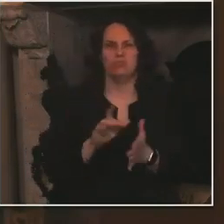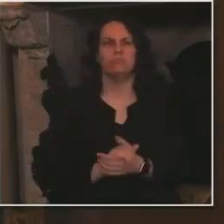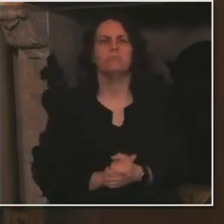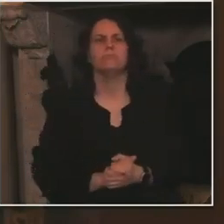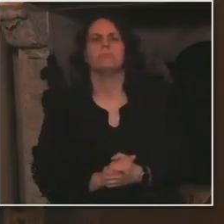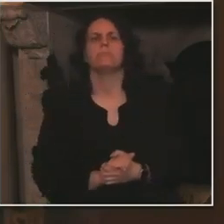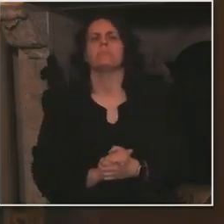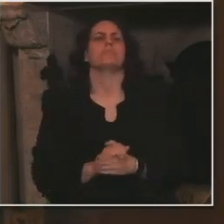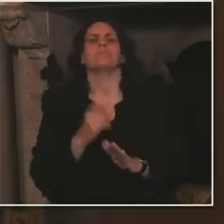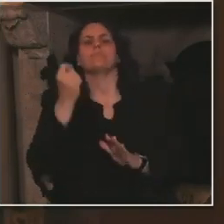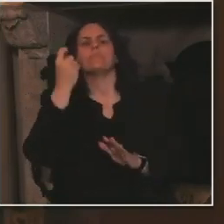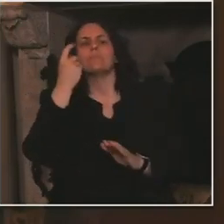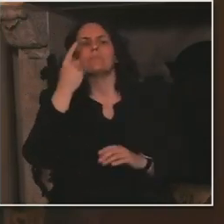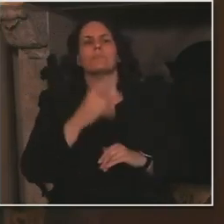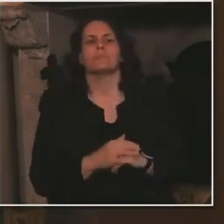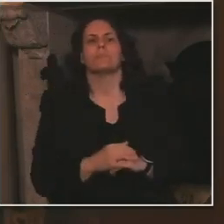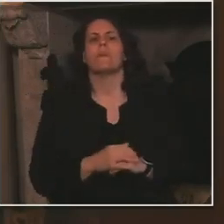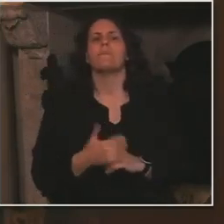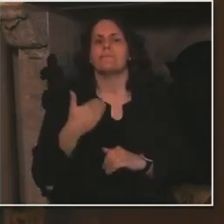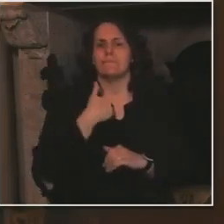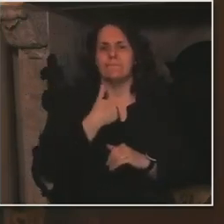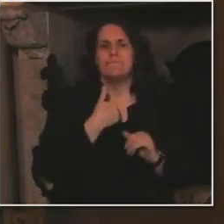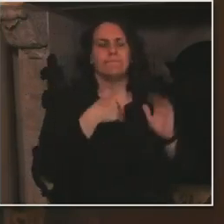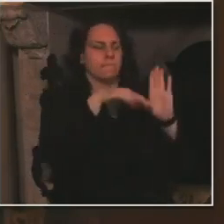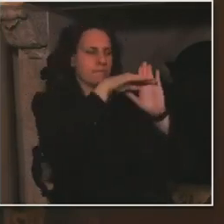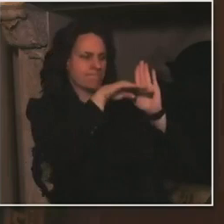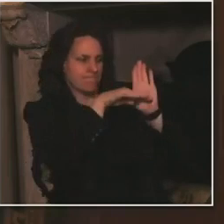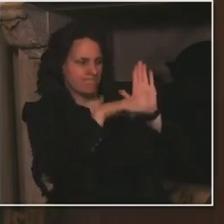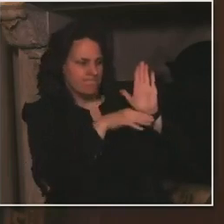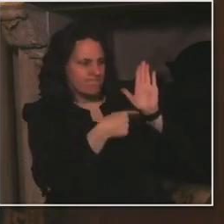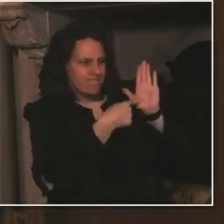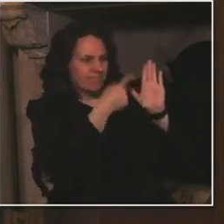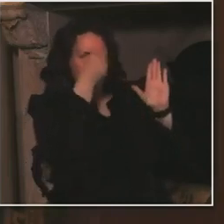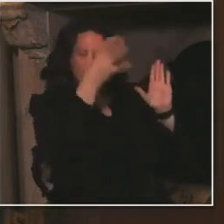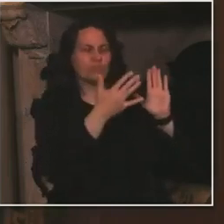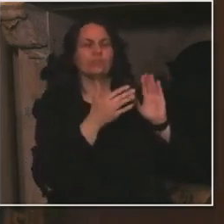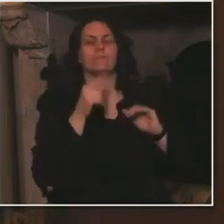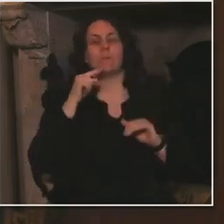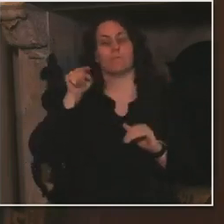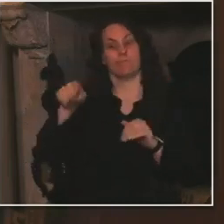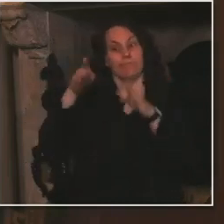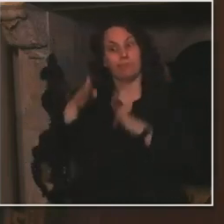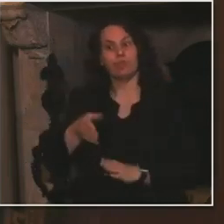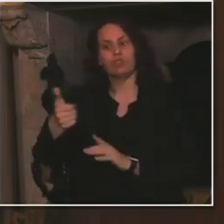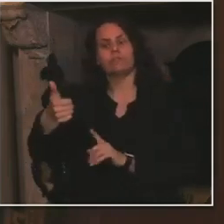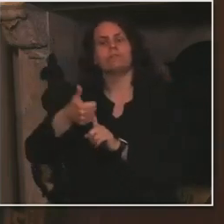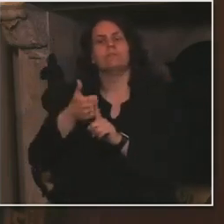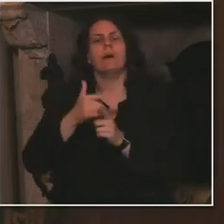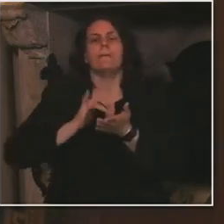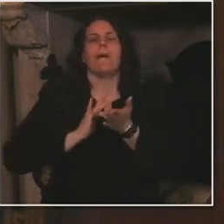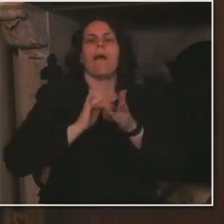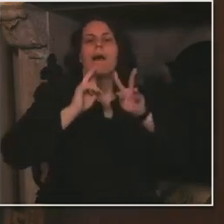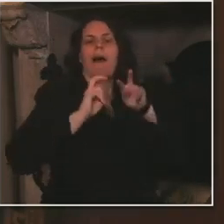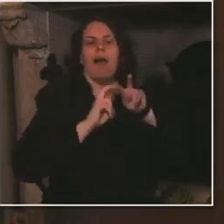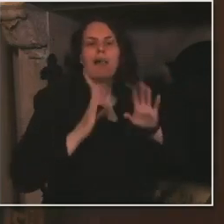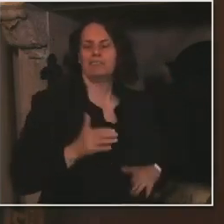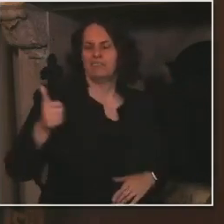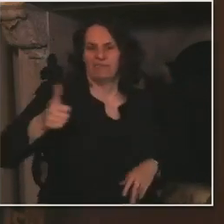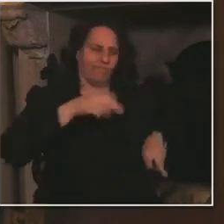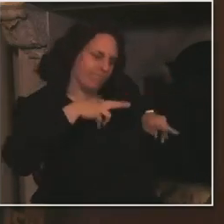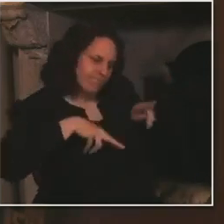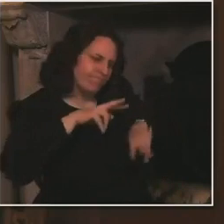examiners and through mortuary affairs to identify best practices for testing of people who have died.